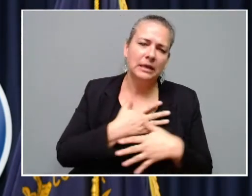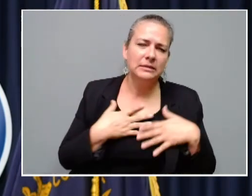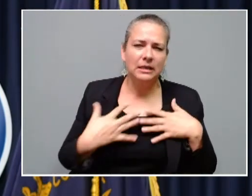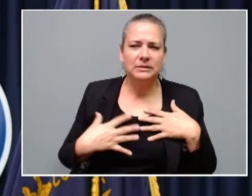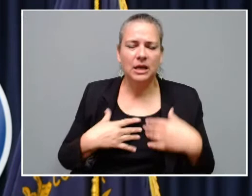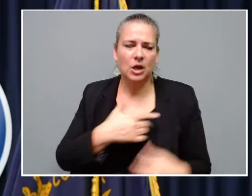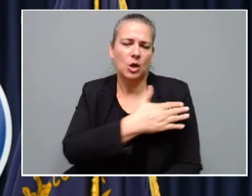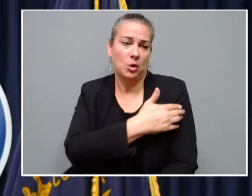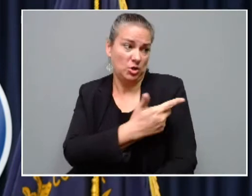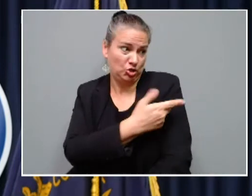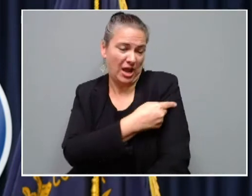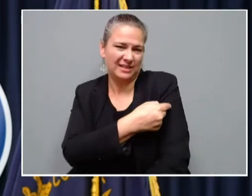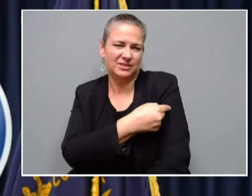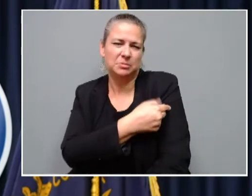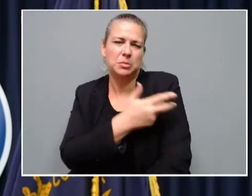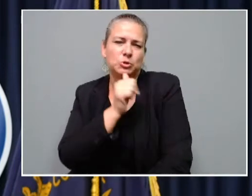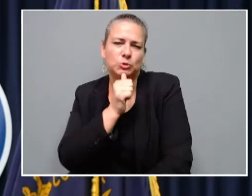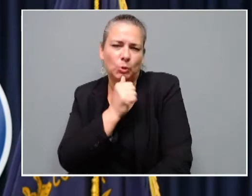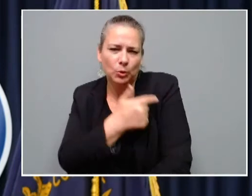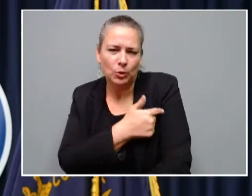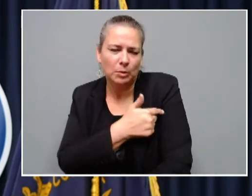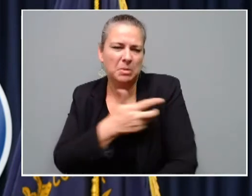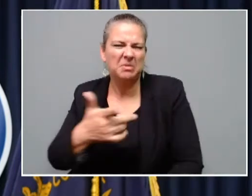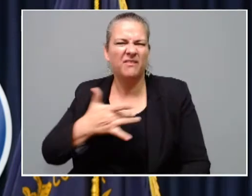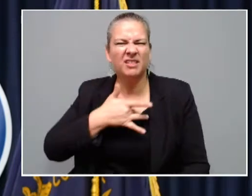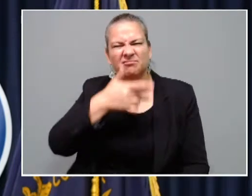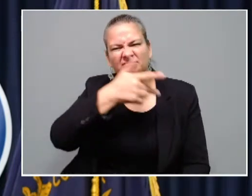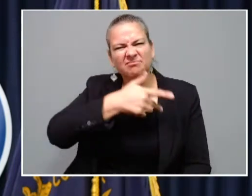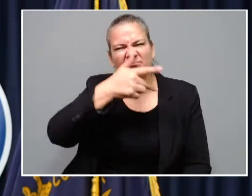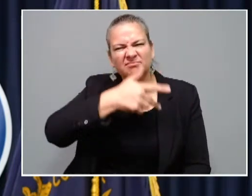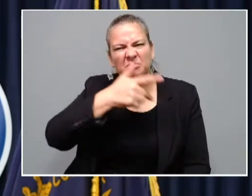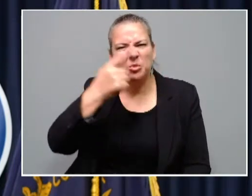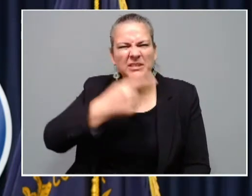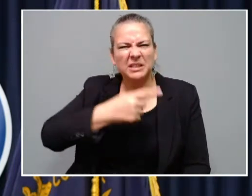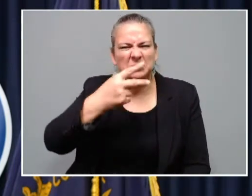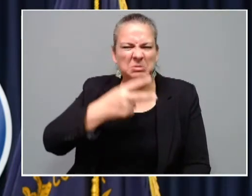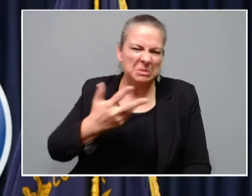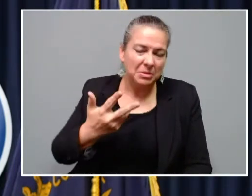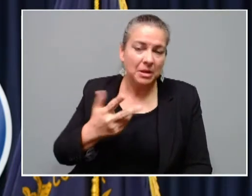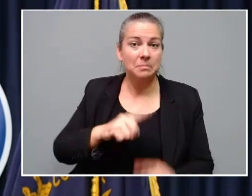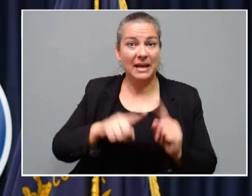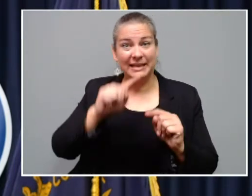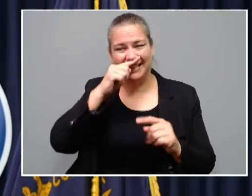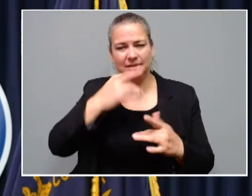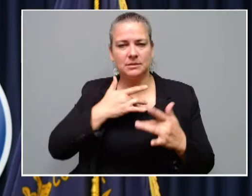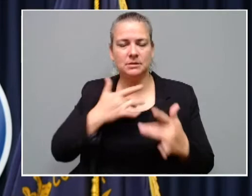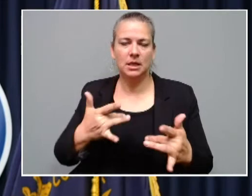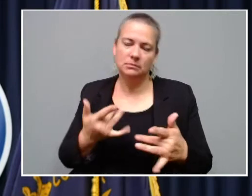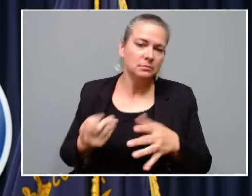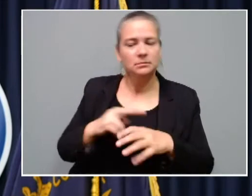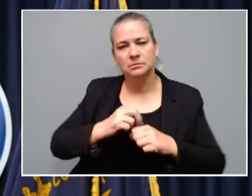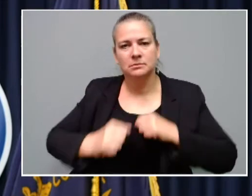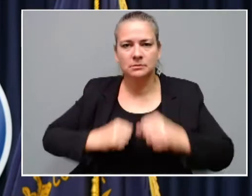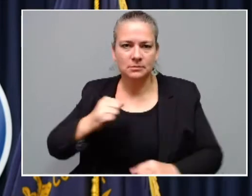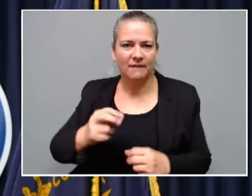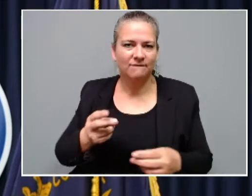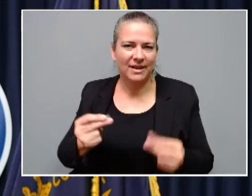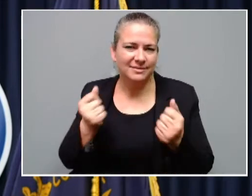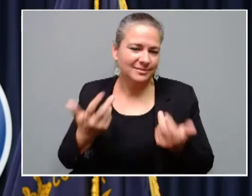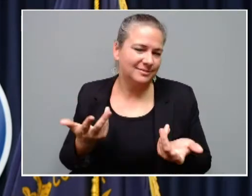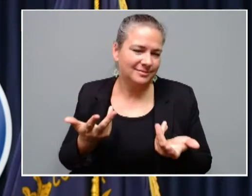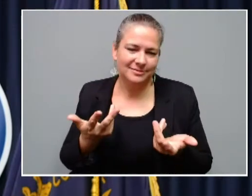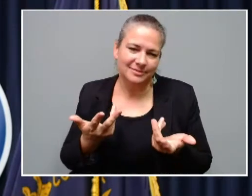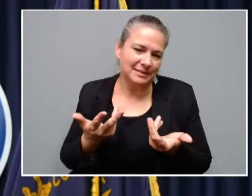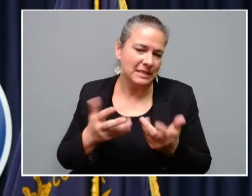the injection, maybe feel crummy for a day or so. But kids bounce back so quickly, and there's no report of any significant